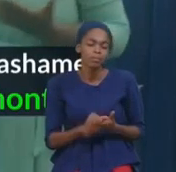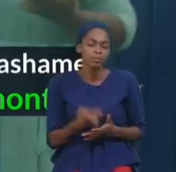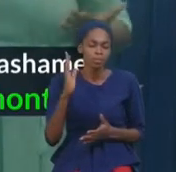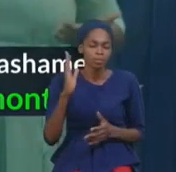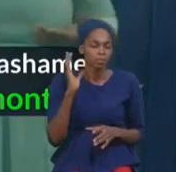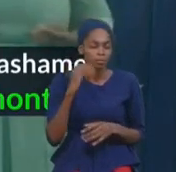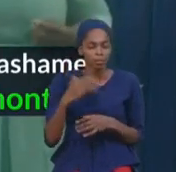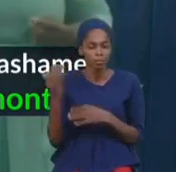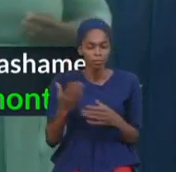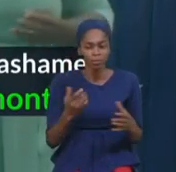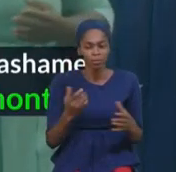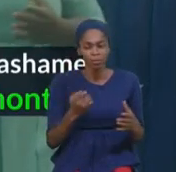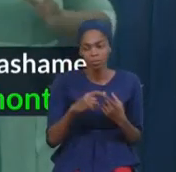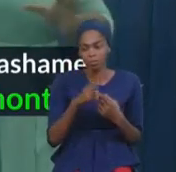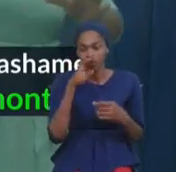me to be